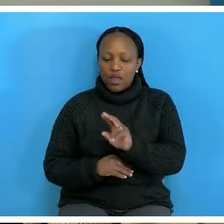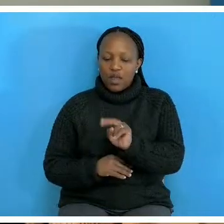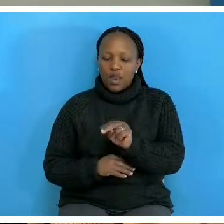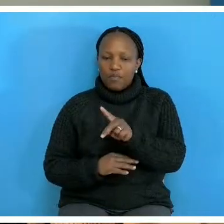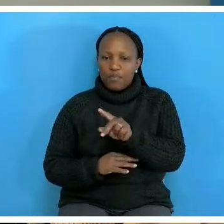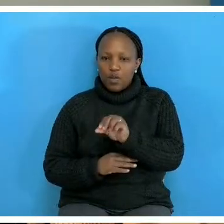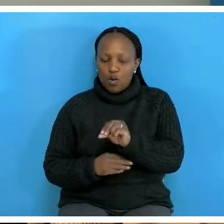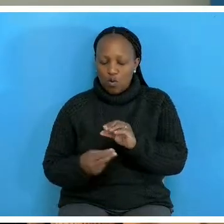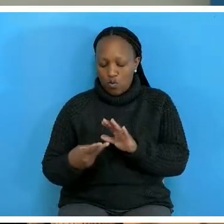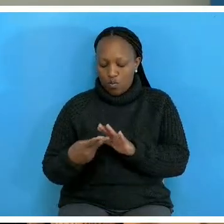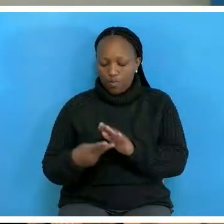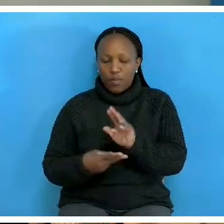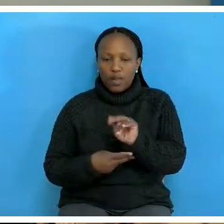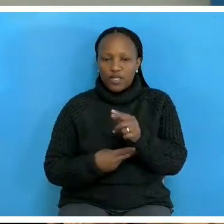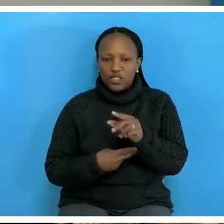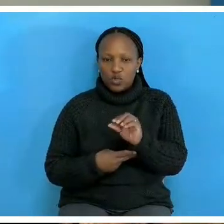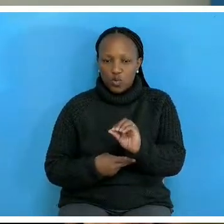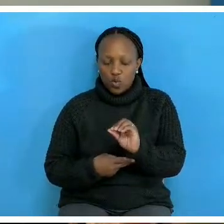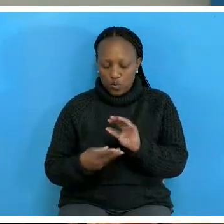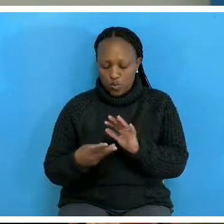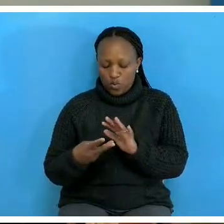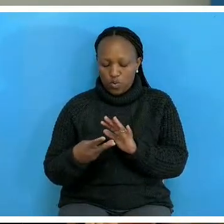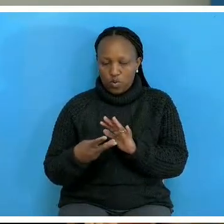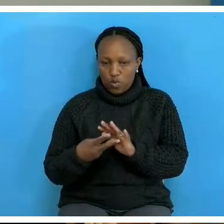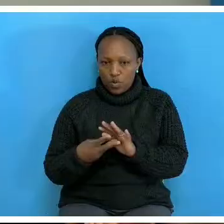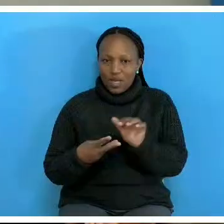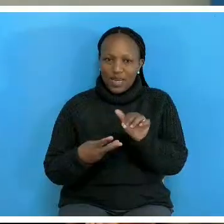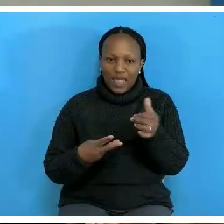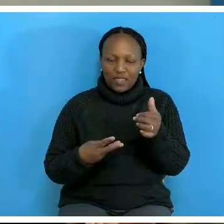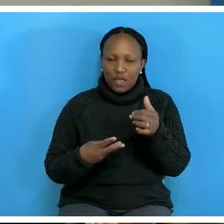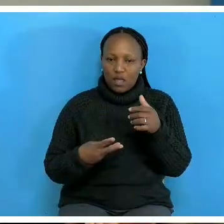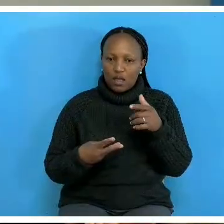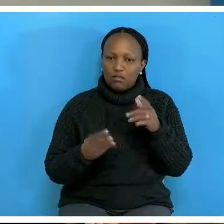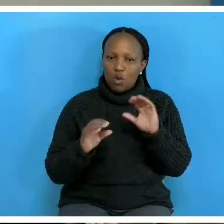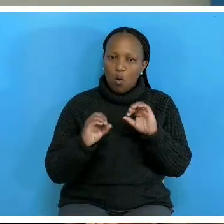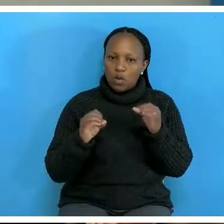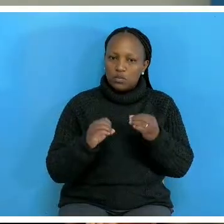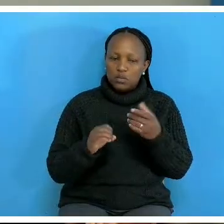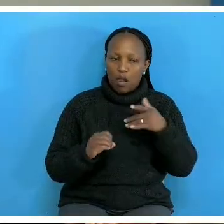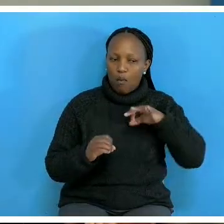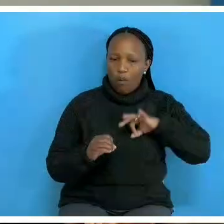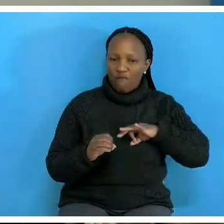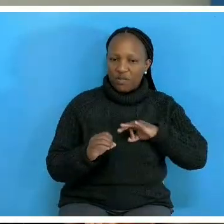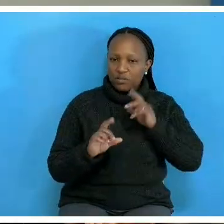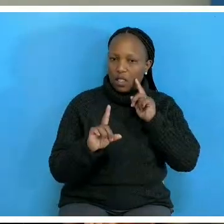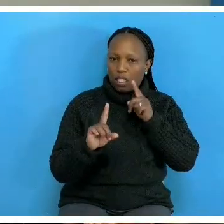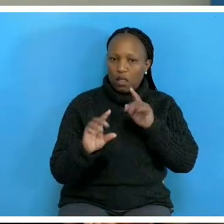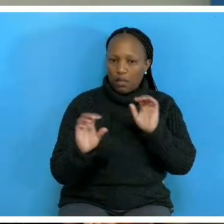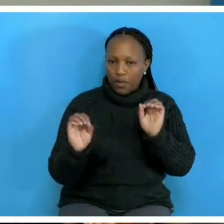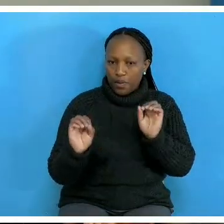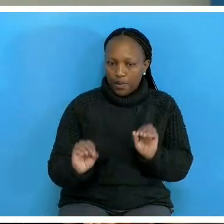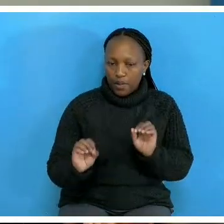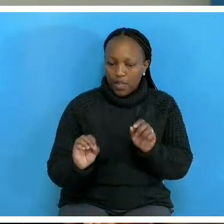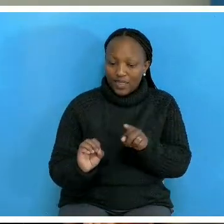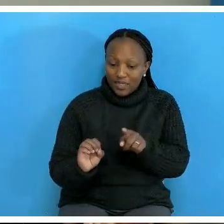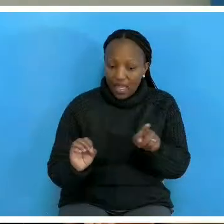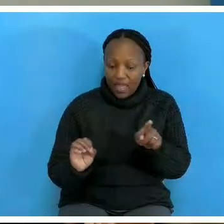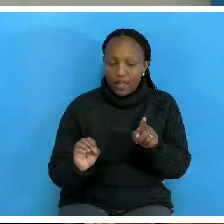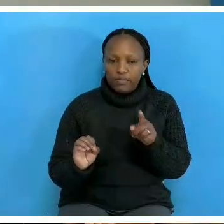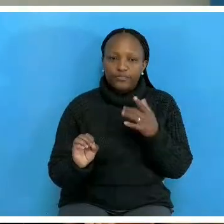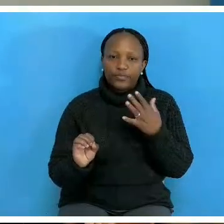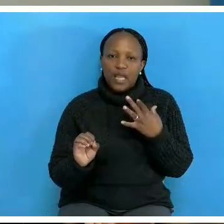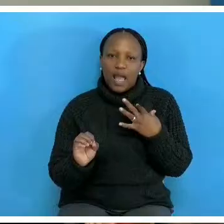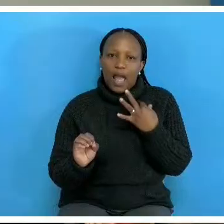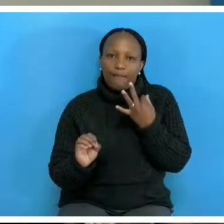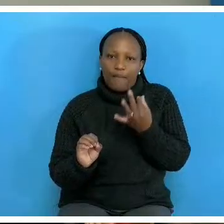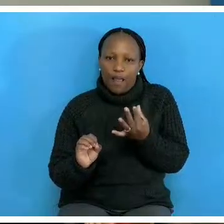NPOs, NGOs, and non-profit companies, where they will apply, or communities will apply